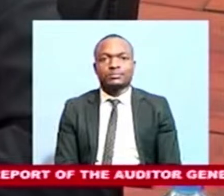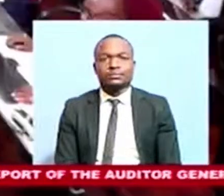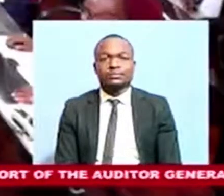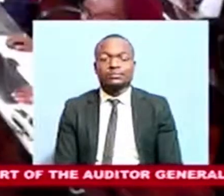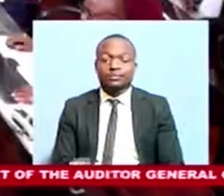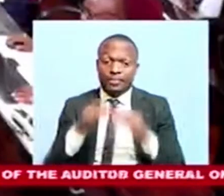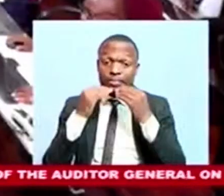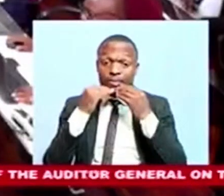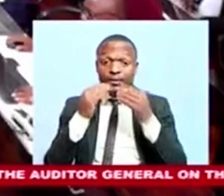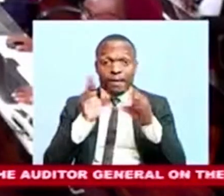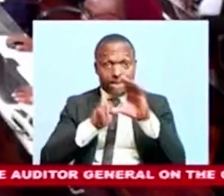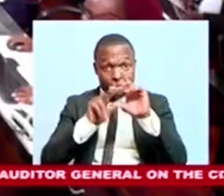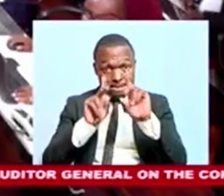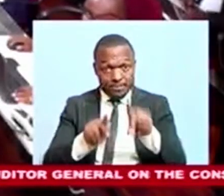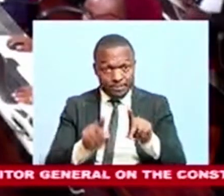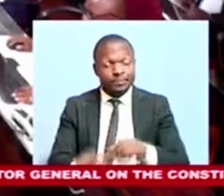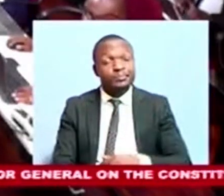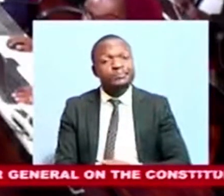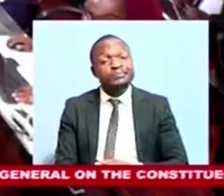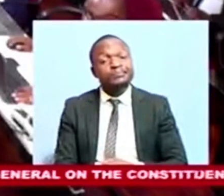Thank you, Chair.